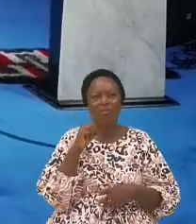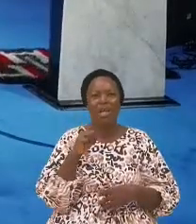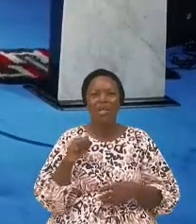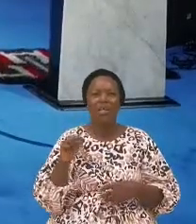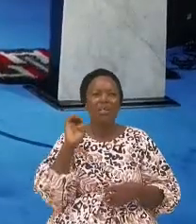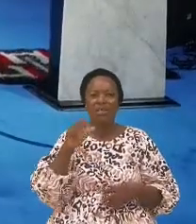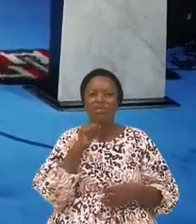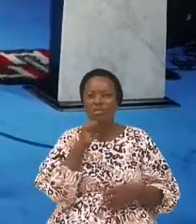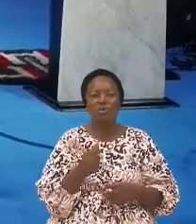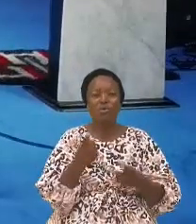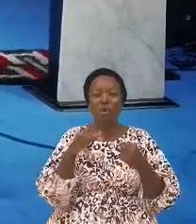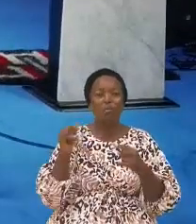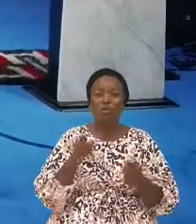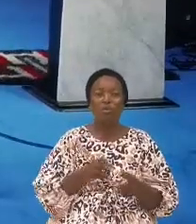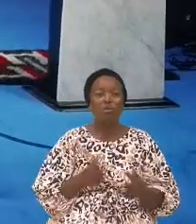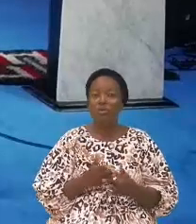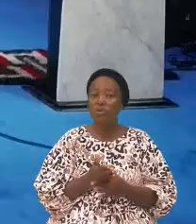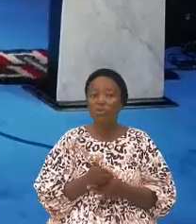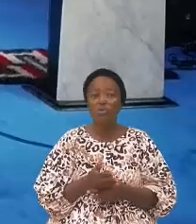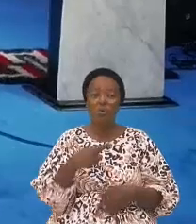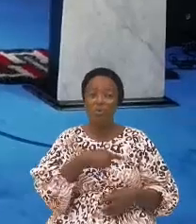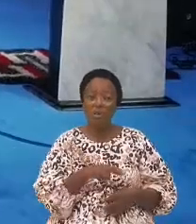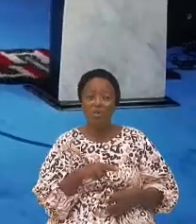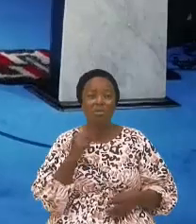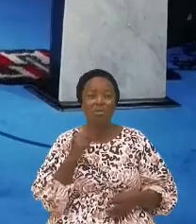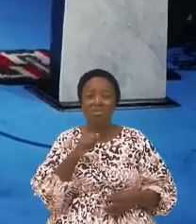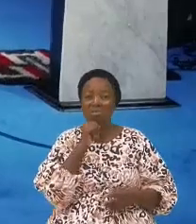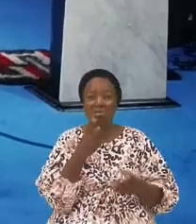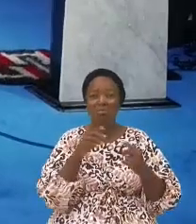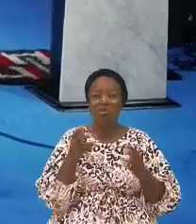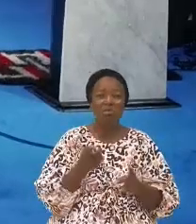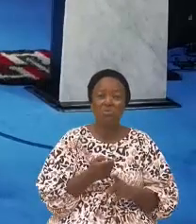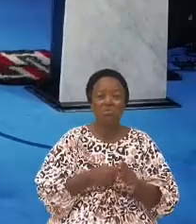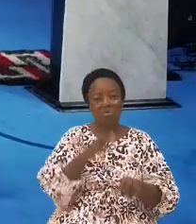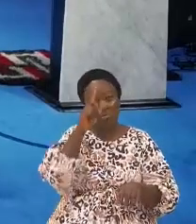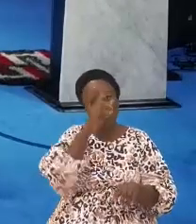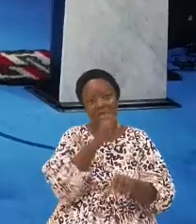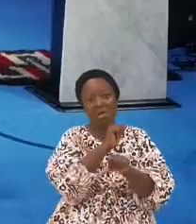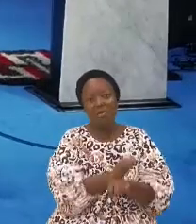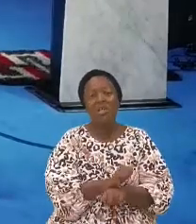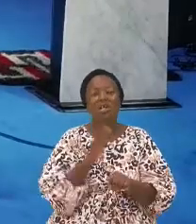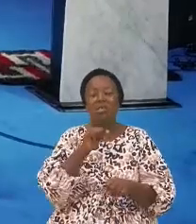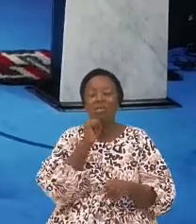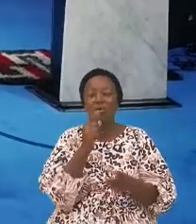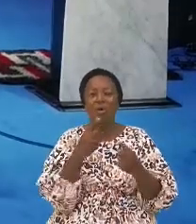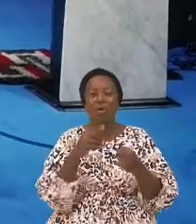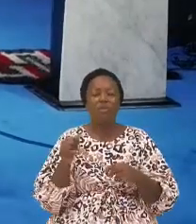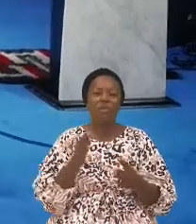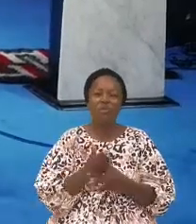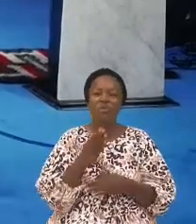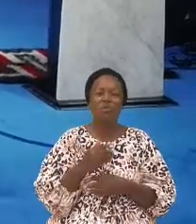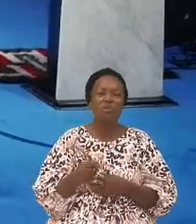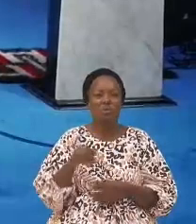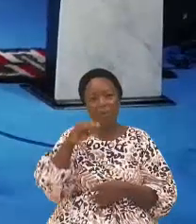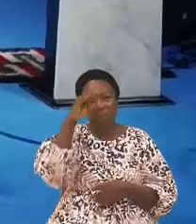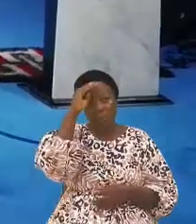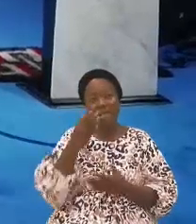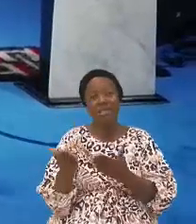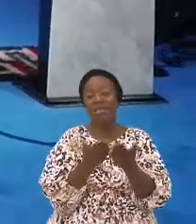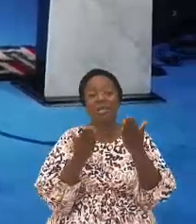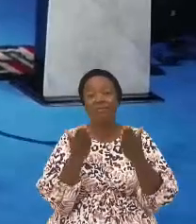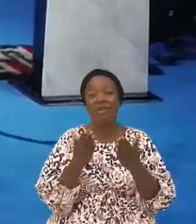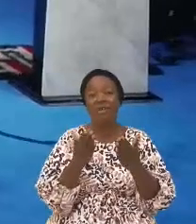Father will come through him. It's not coming through religion. It's not coming through tradition.